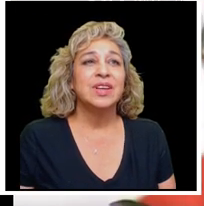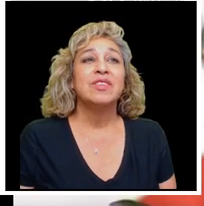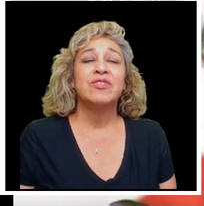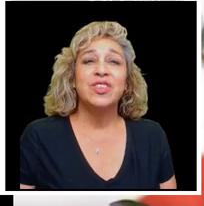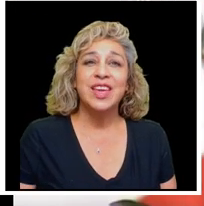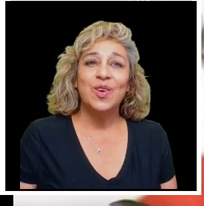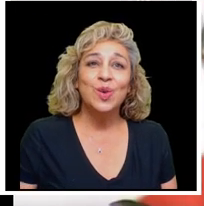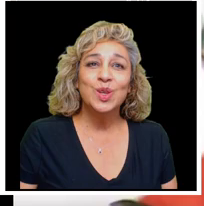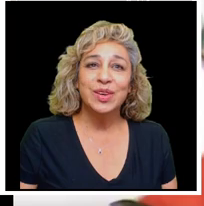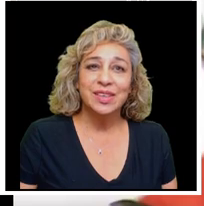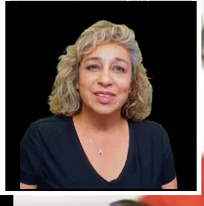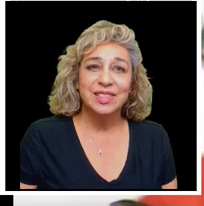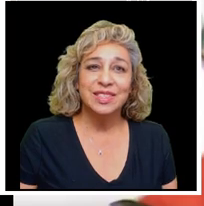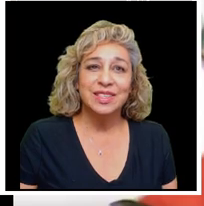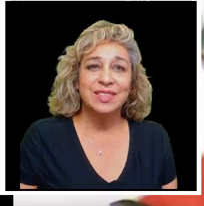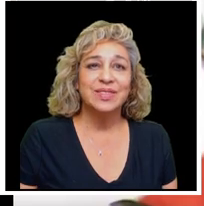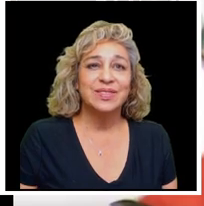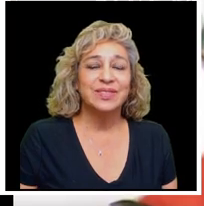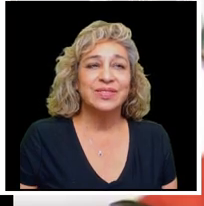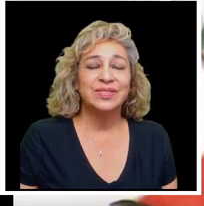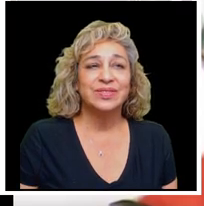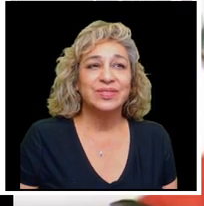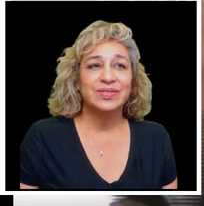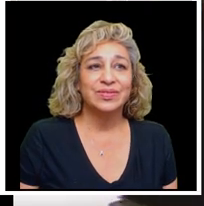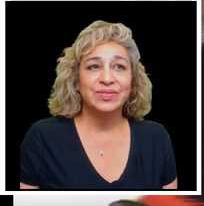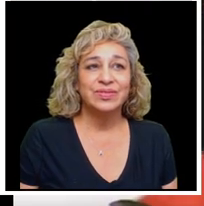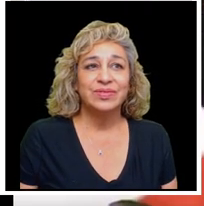for the older adults